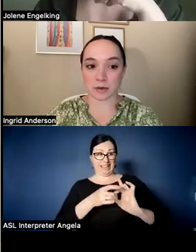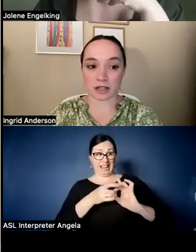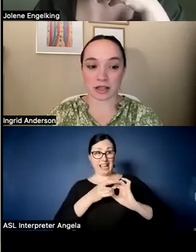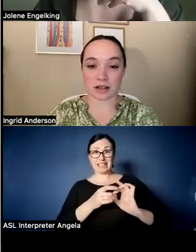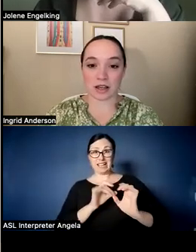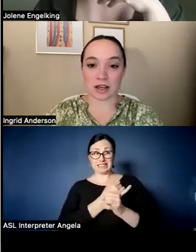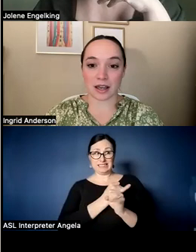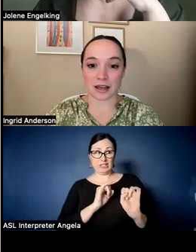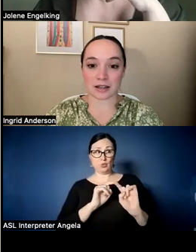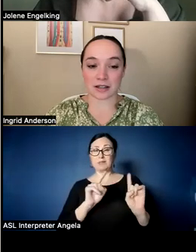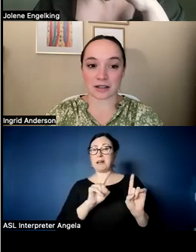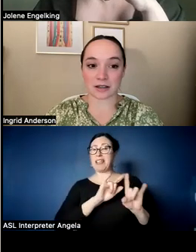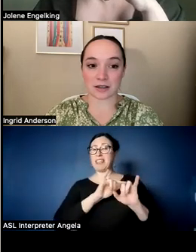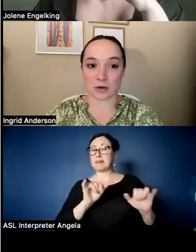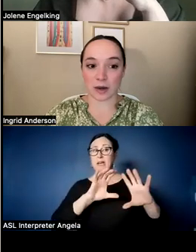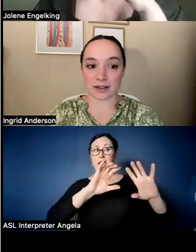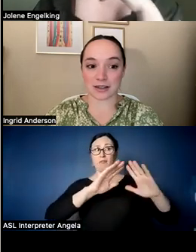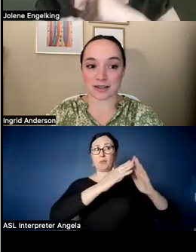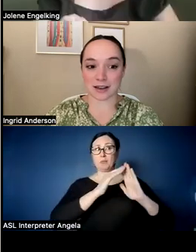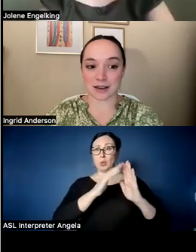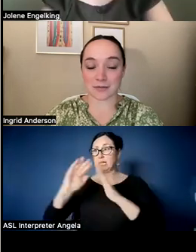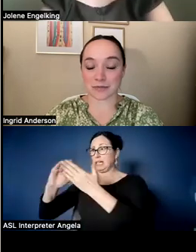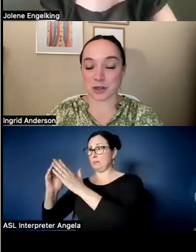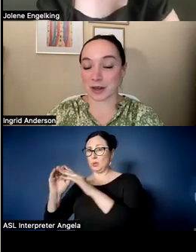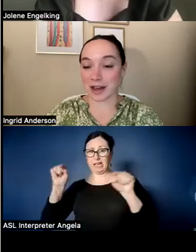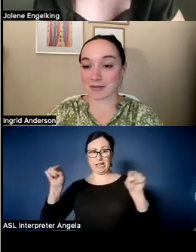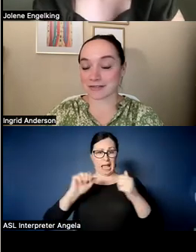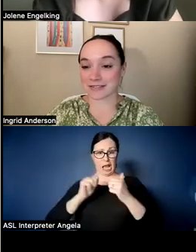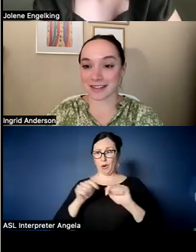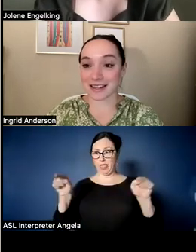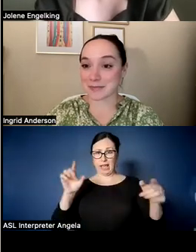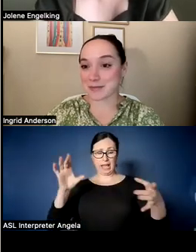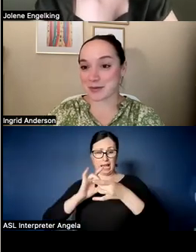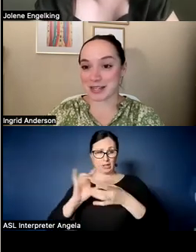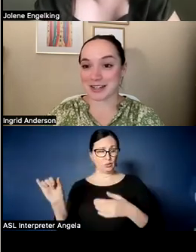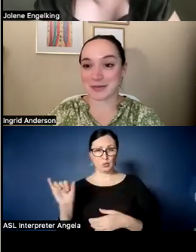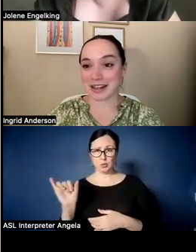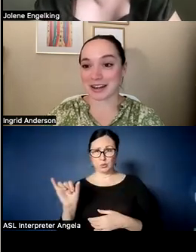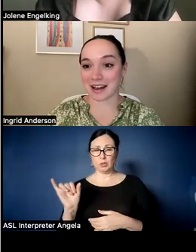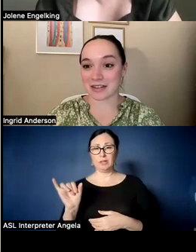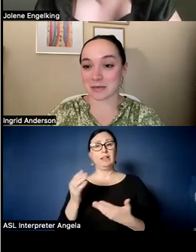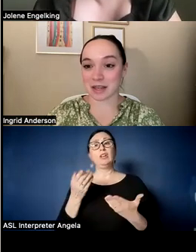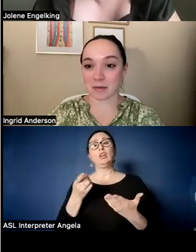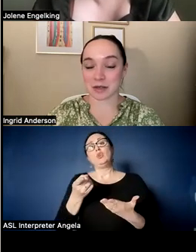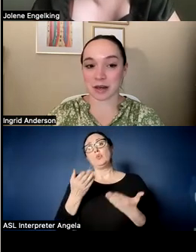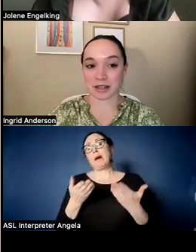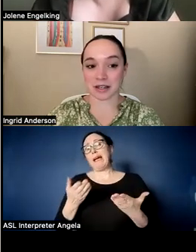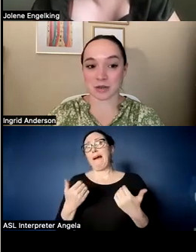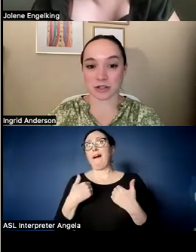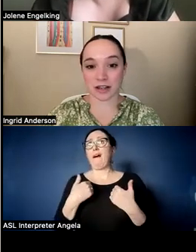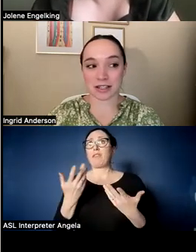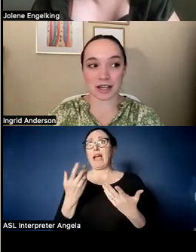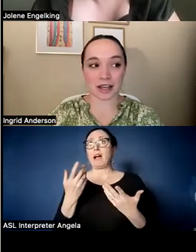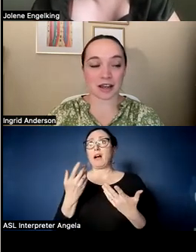to community. And you might have a light bulb moment. You might have something come to mind